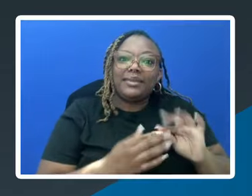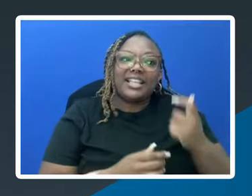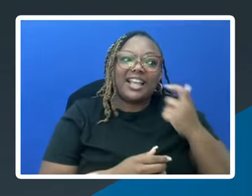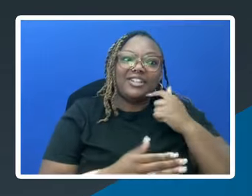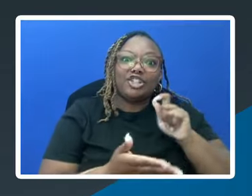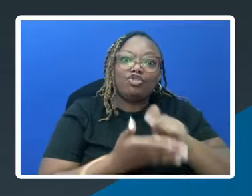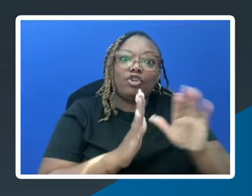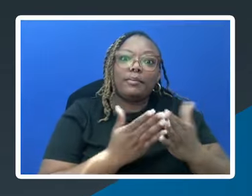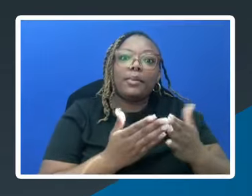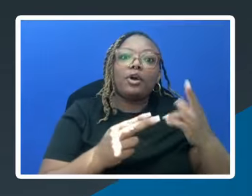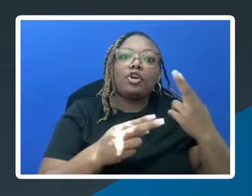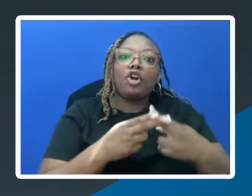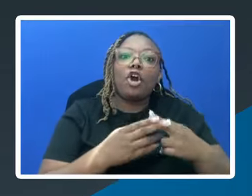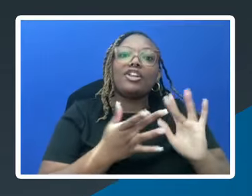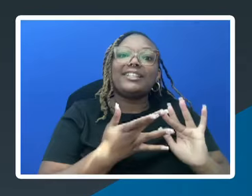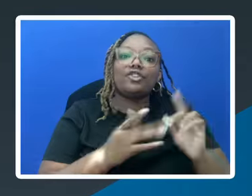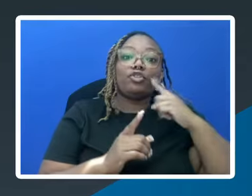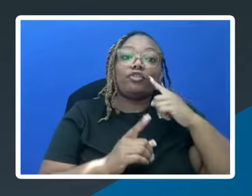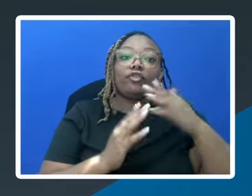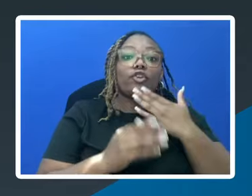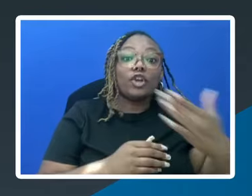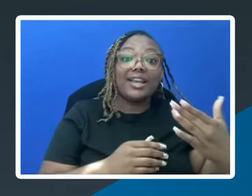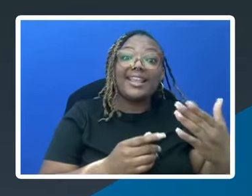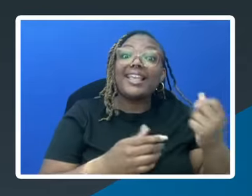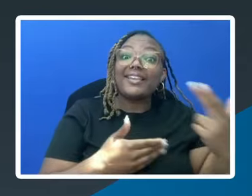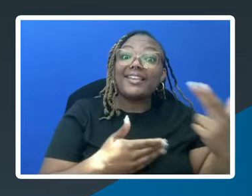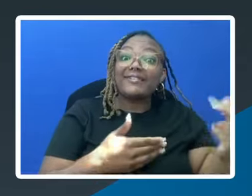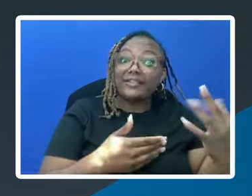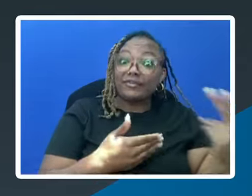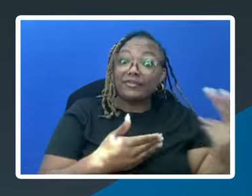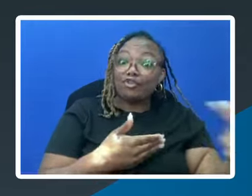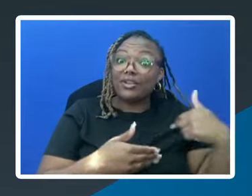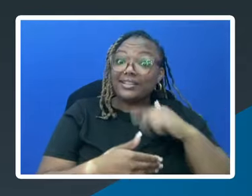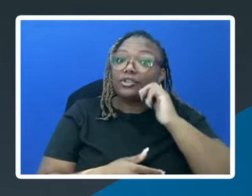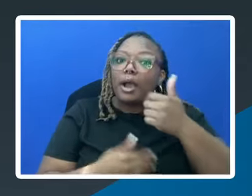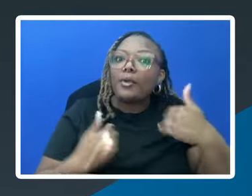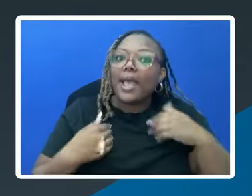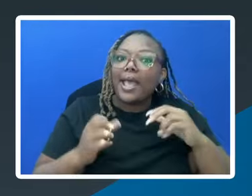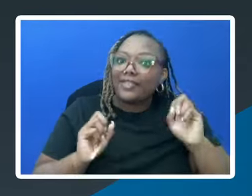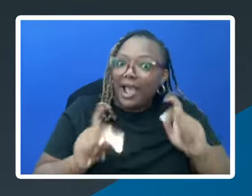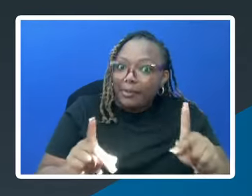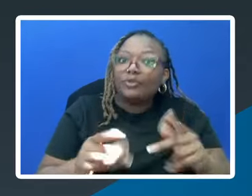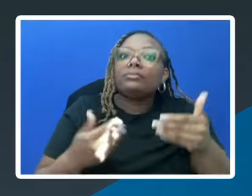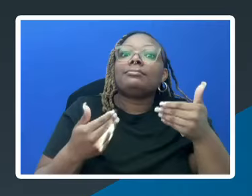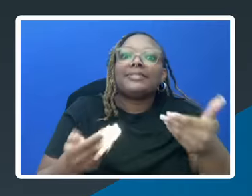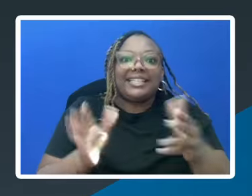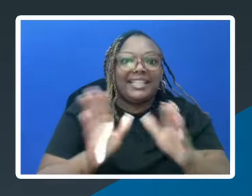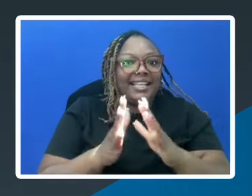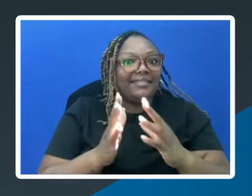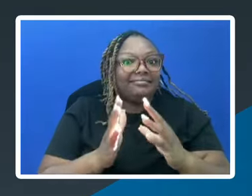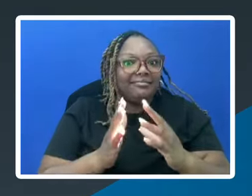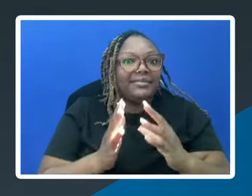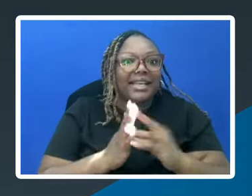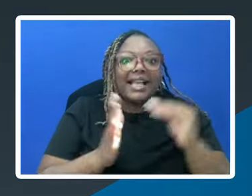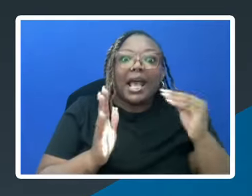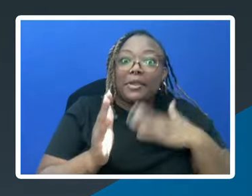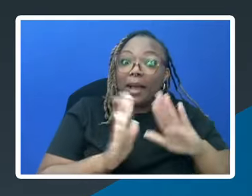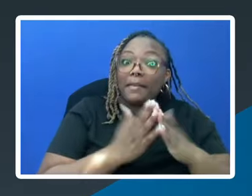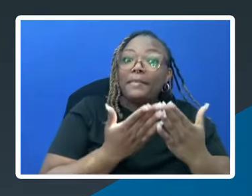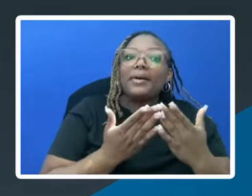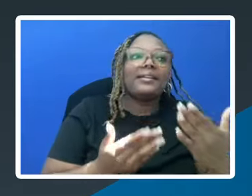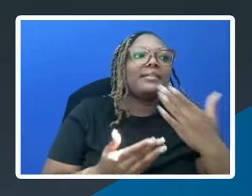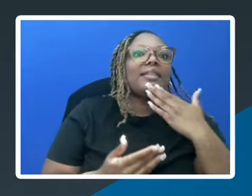Good. And those of you that are coming with us tomorrow have the opportunity to actually get a copy, thanks to the Smithsonian, for everybody that's going to be